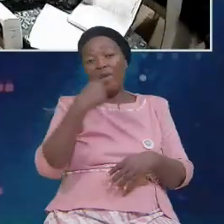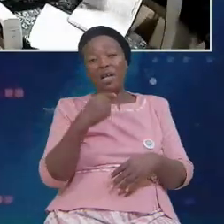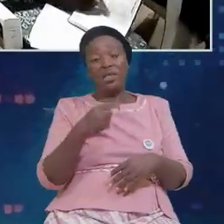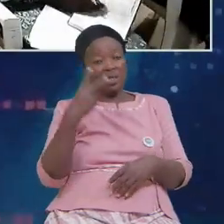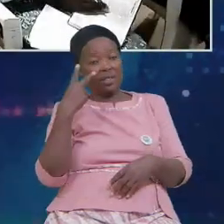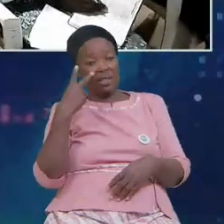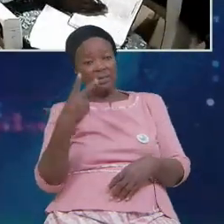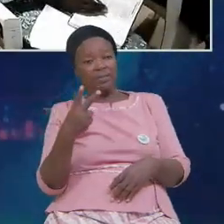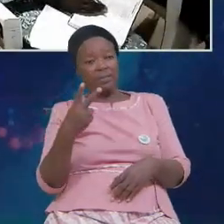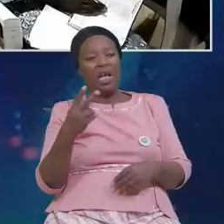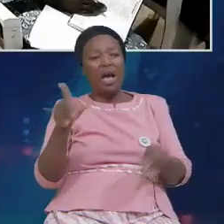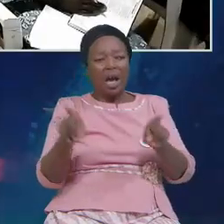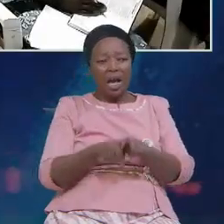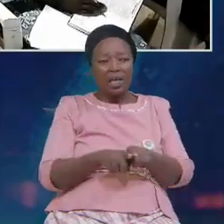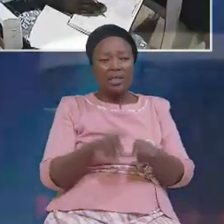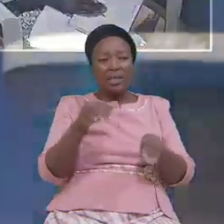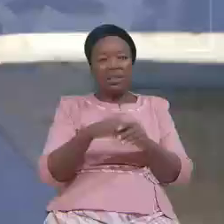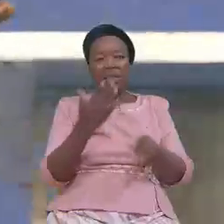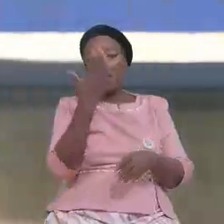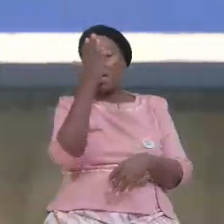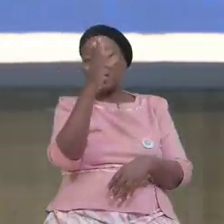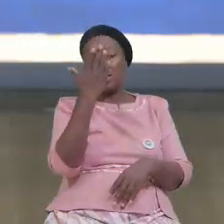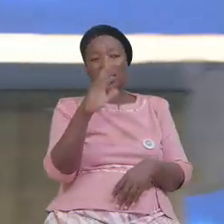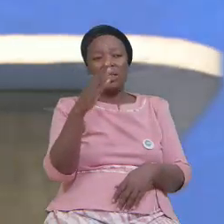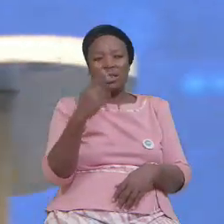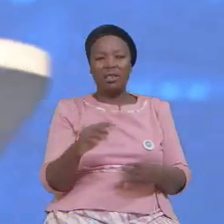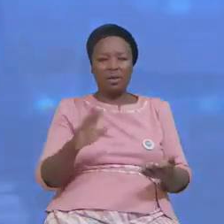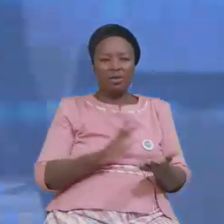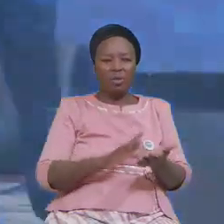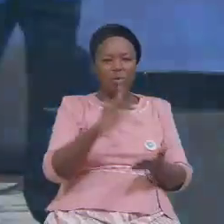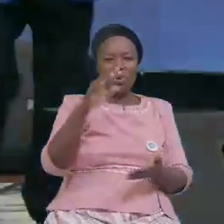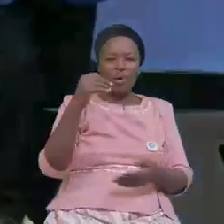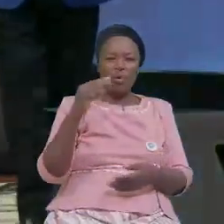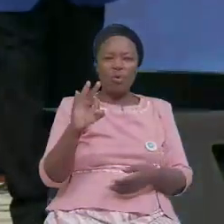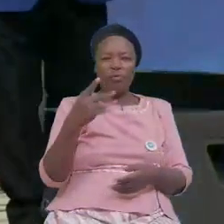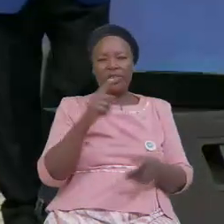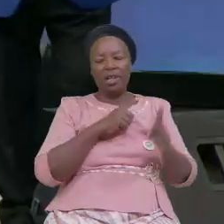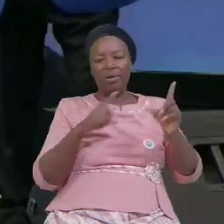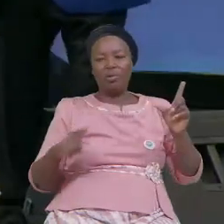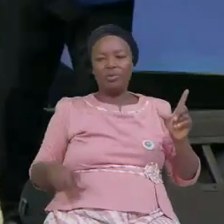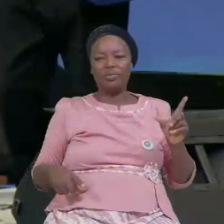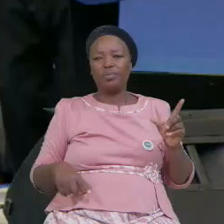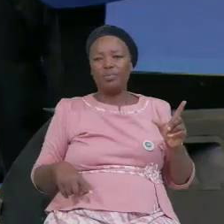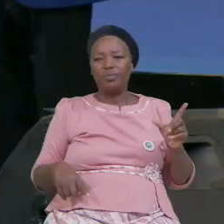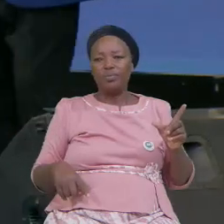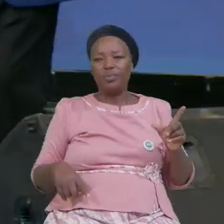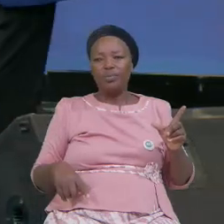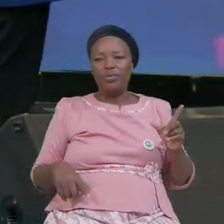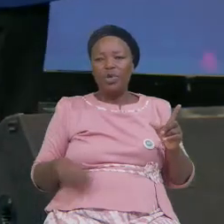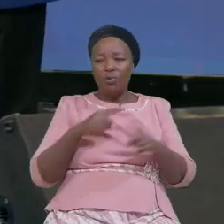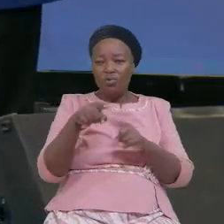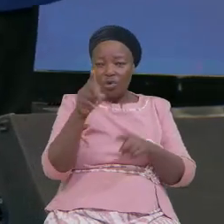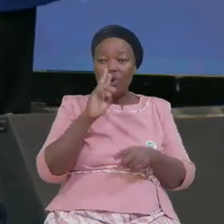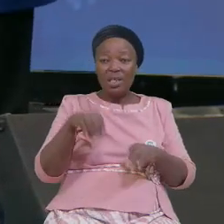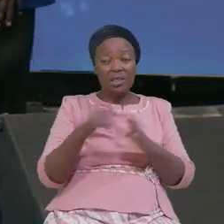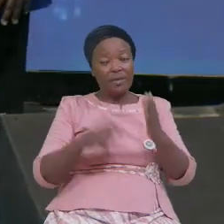beholding as in a glass the glory of the Lord. When you're in the flesh, you can't see